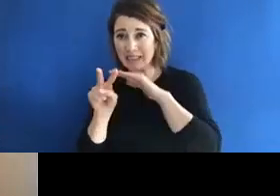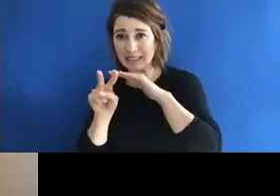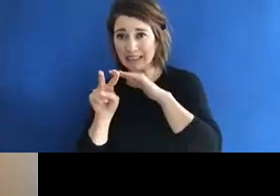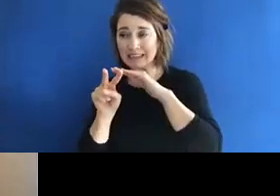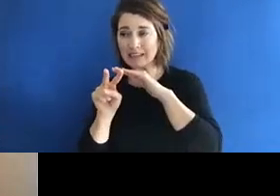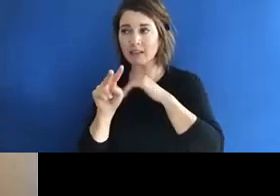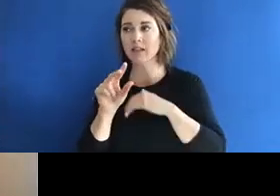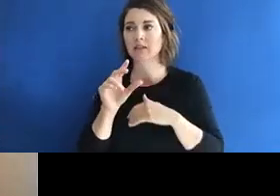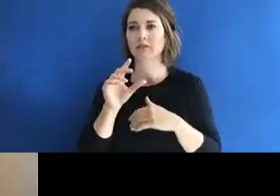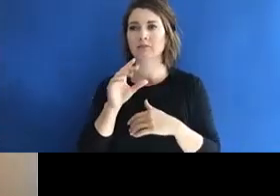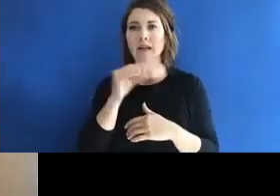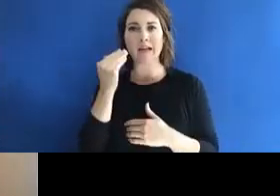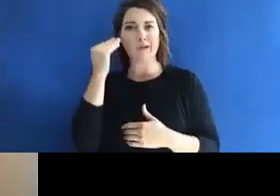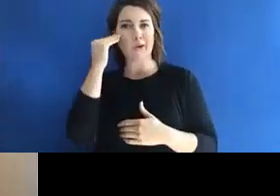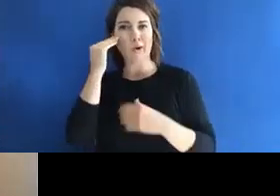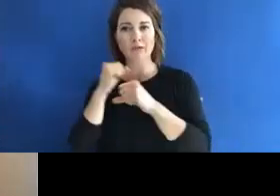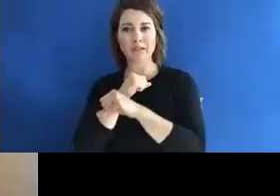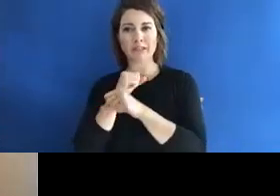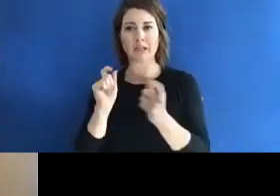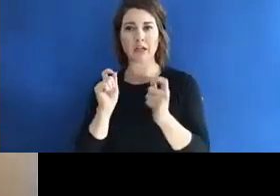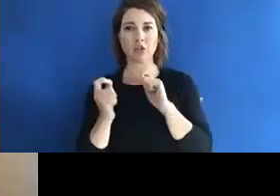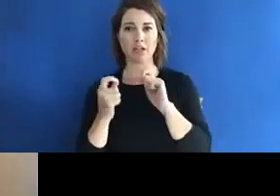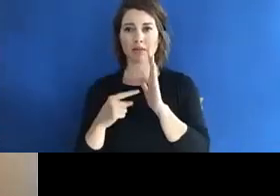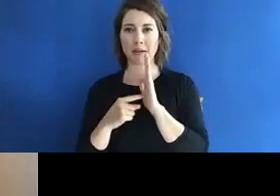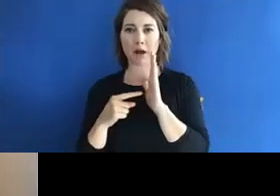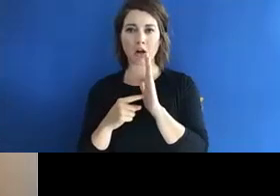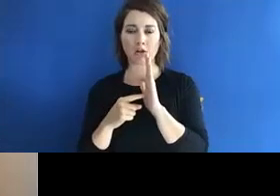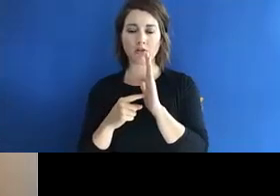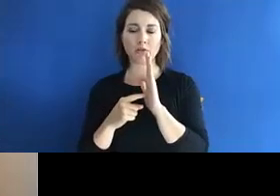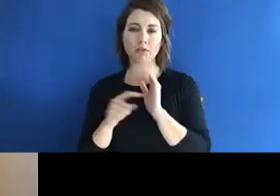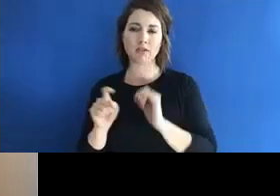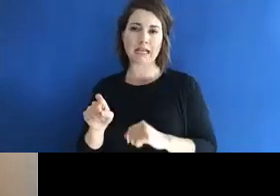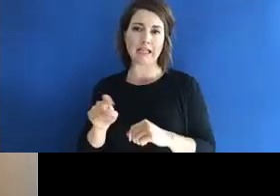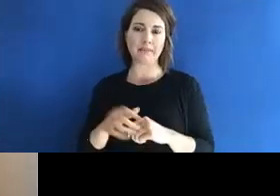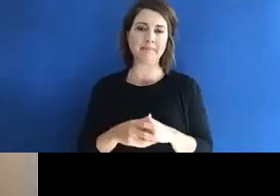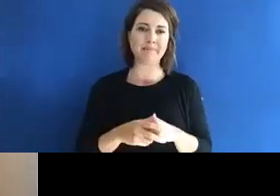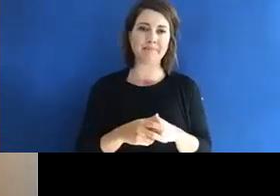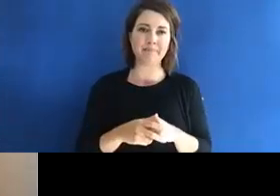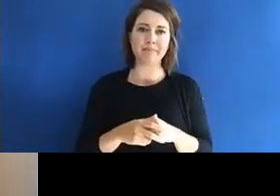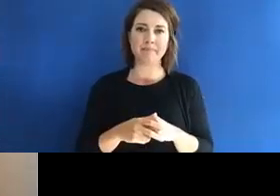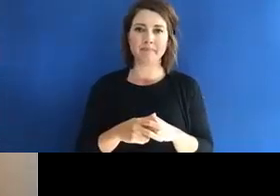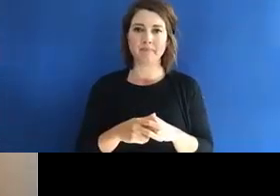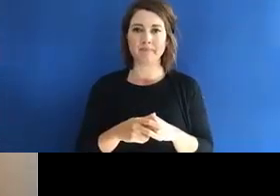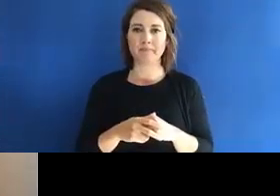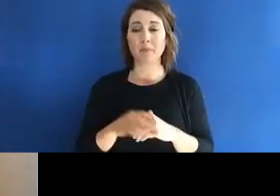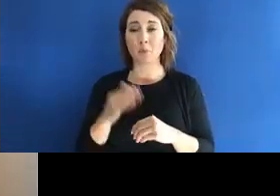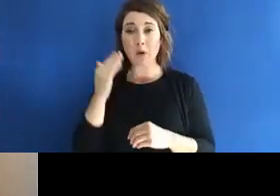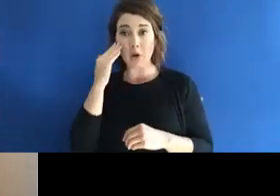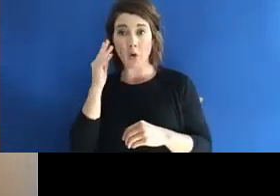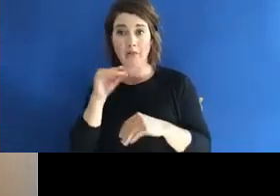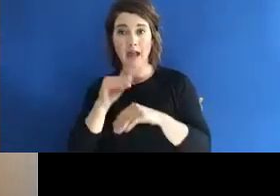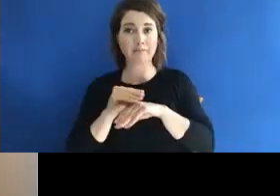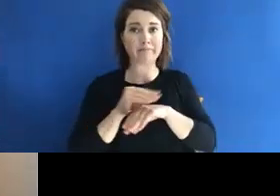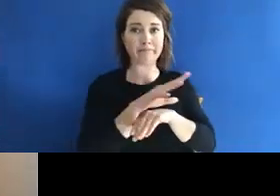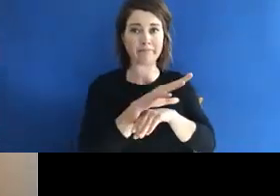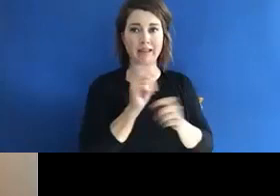values that the statistical adjustment model provides, which, as we talked about, informs the adjustment